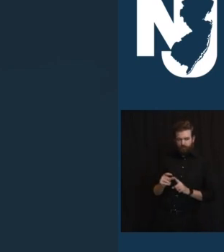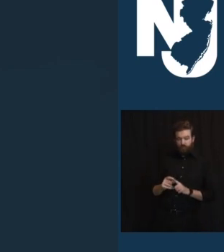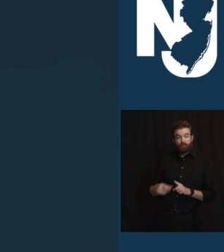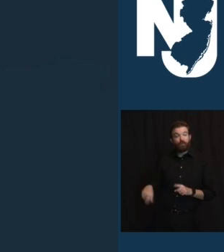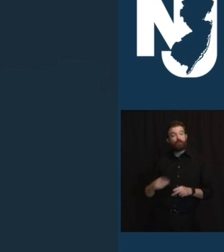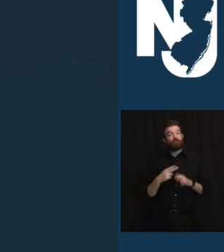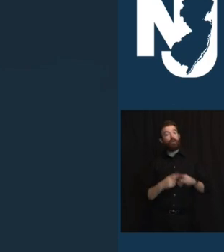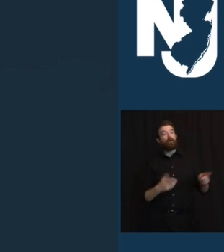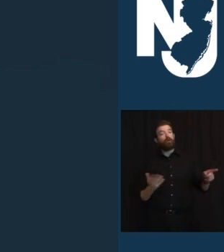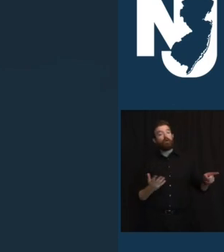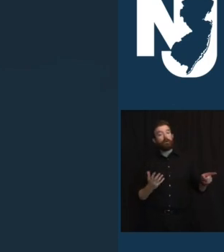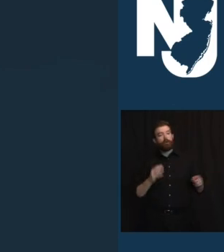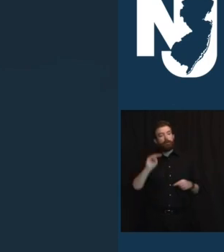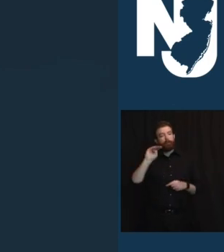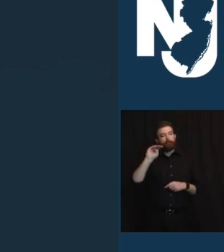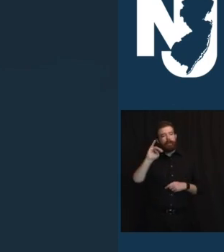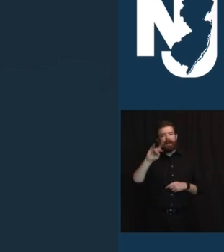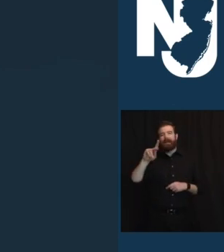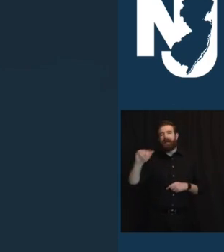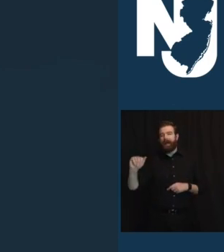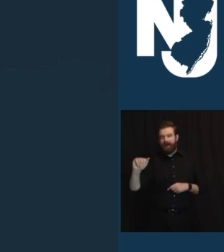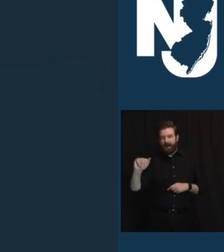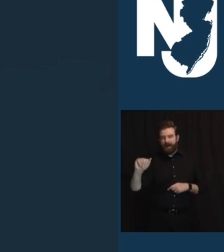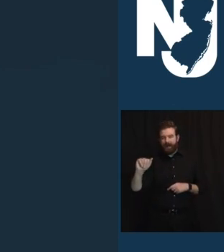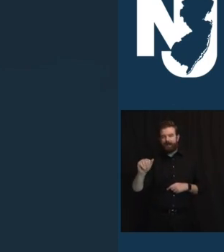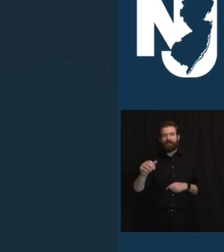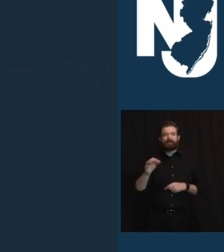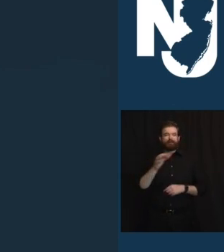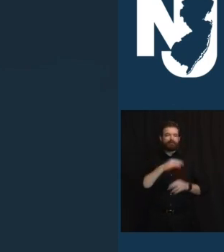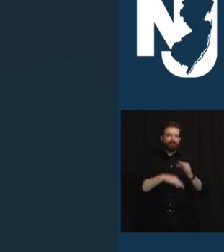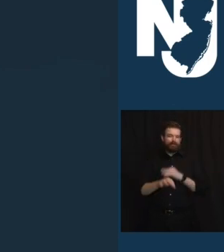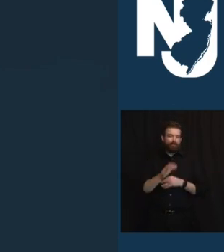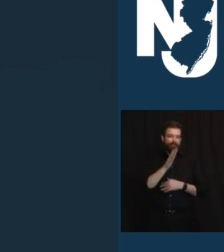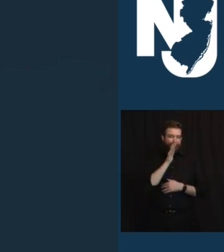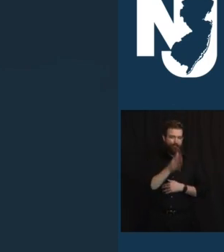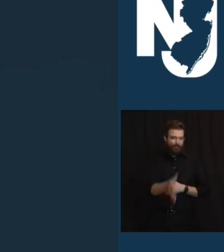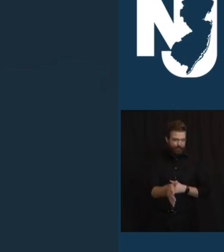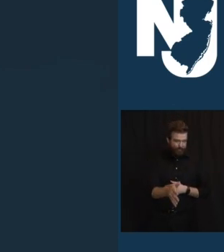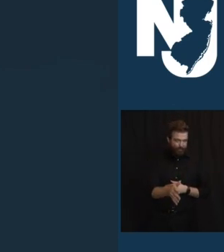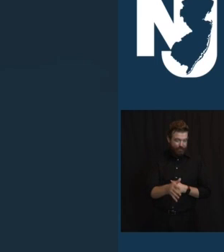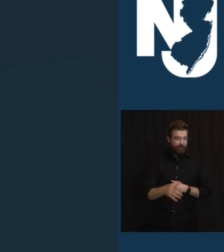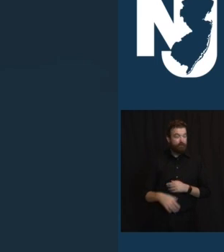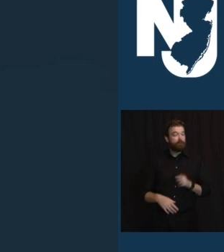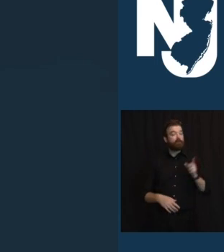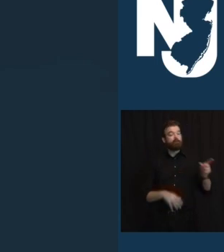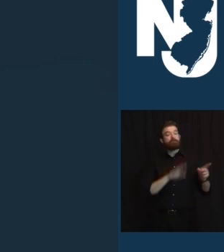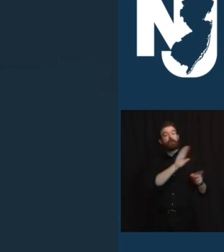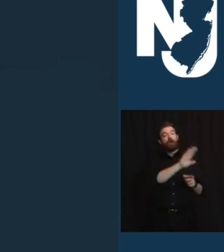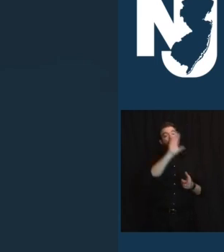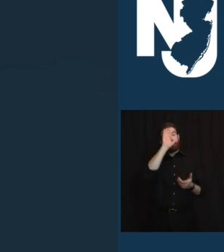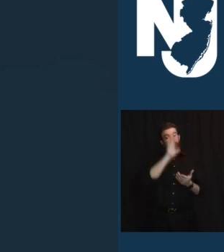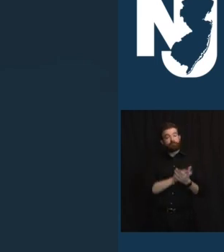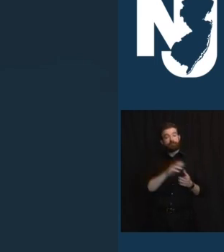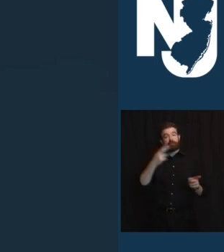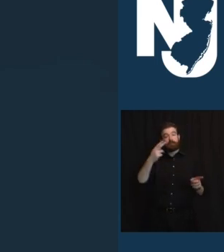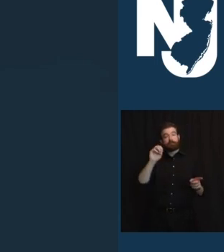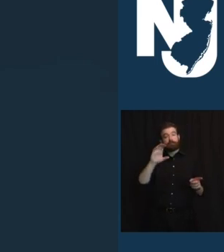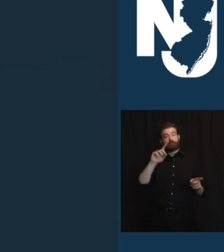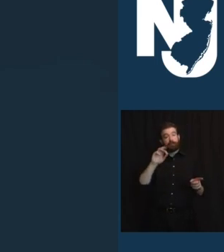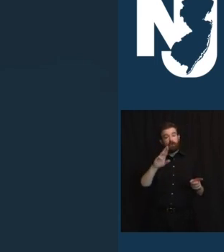referred to as Mika. Mika and her husband, Hector, enjoyed 34 years of